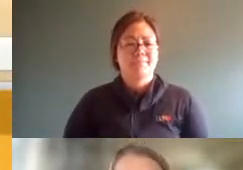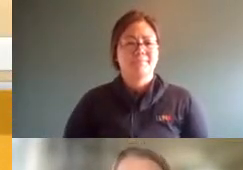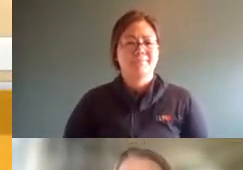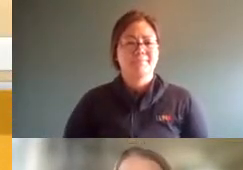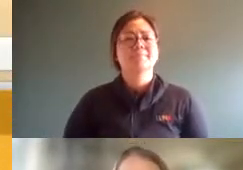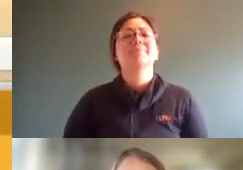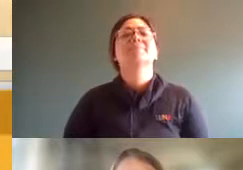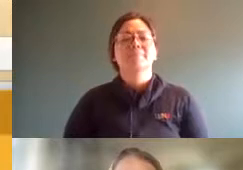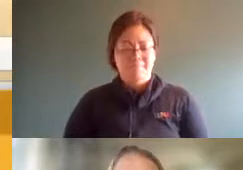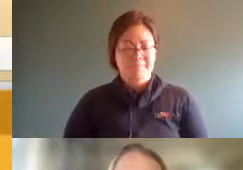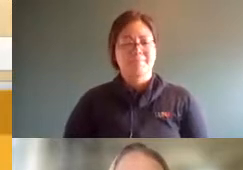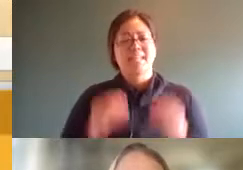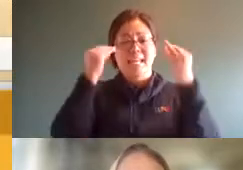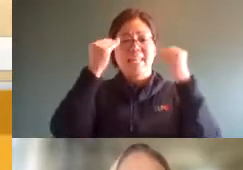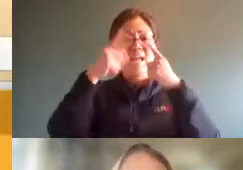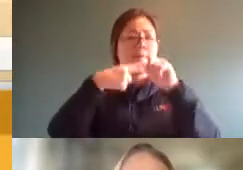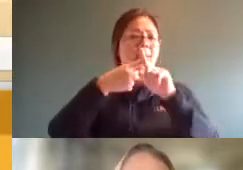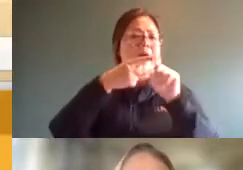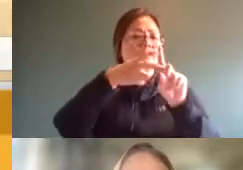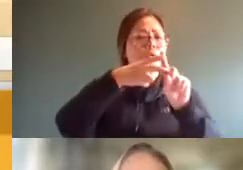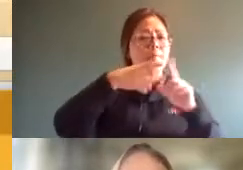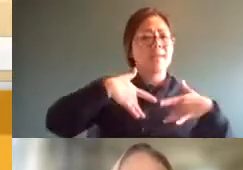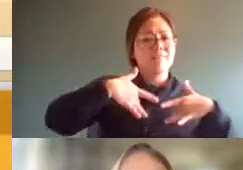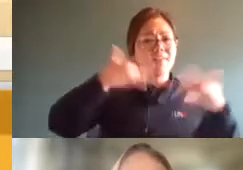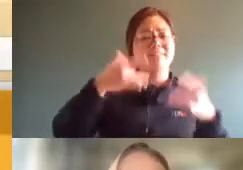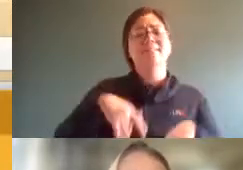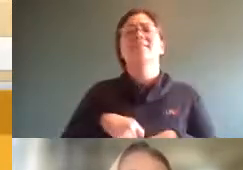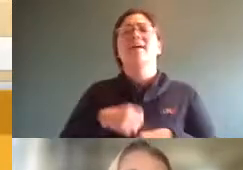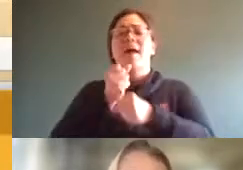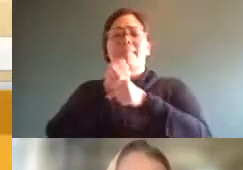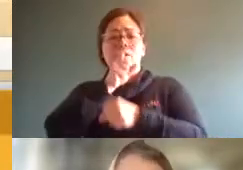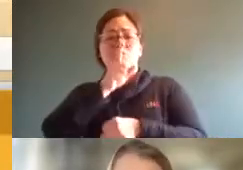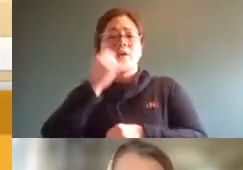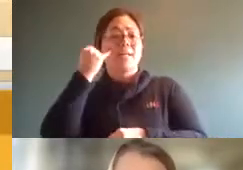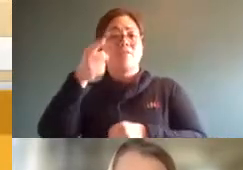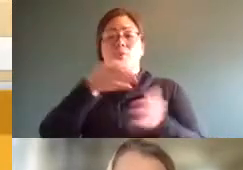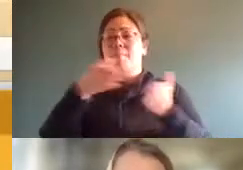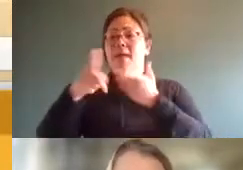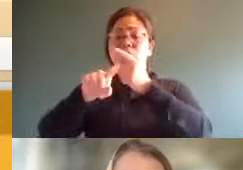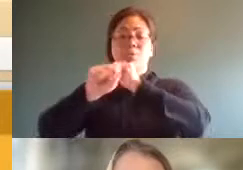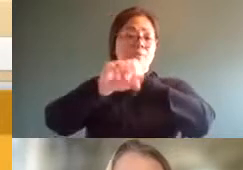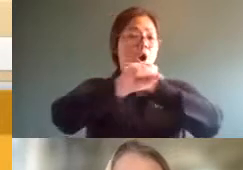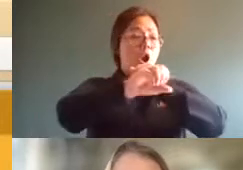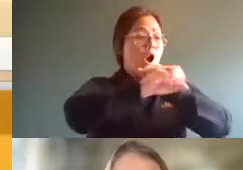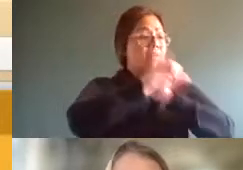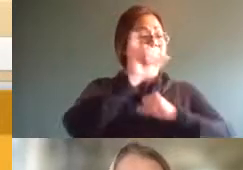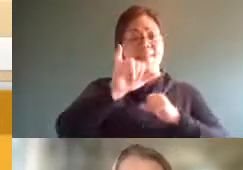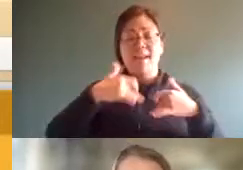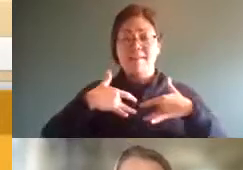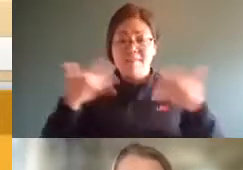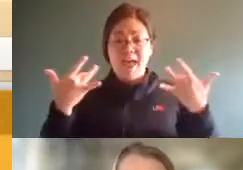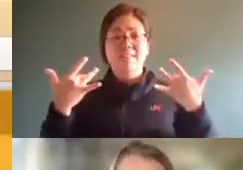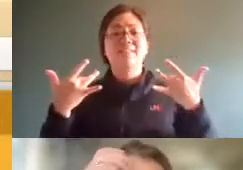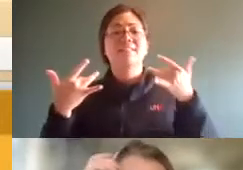So then thinking about those recruitment events and making sure that if you're going to market those events as, or if you're